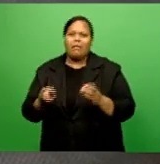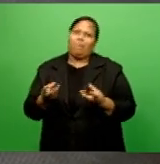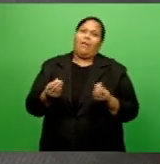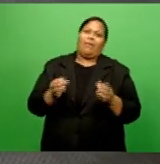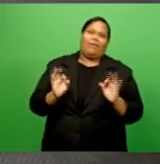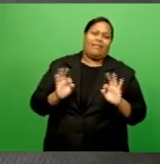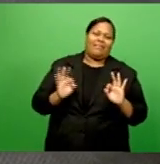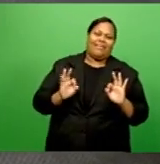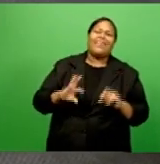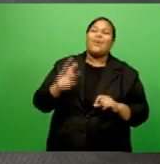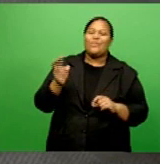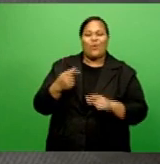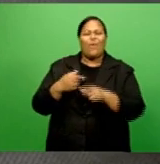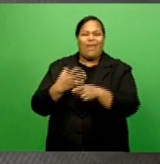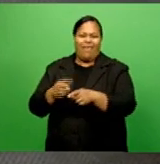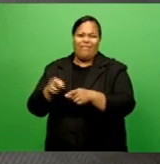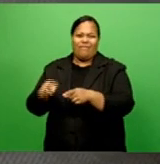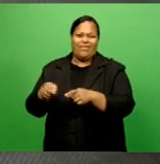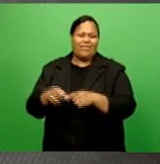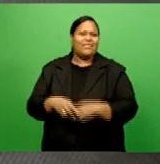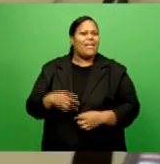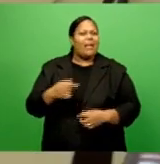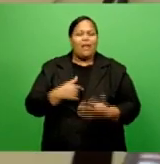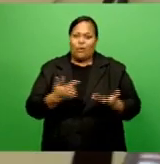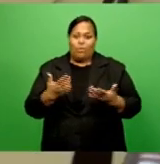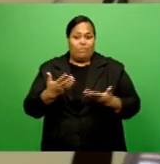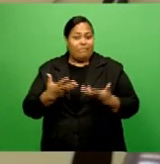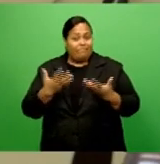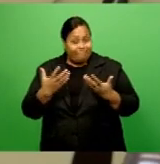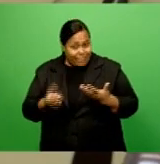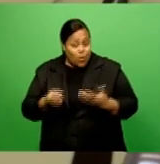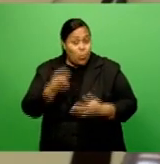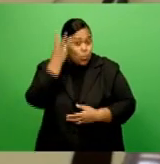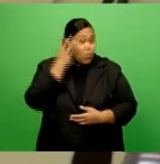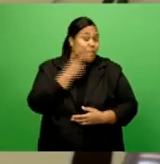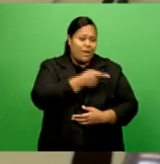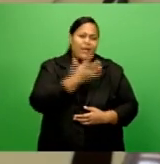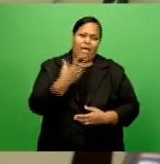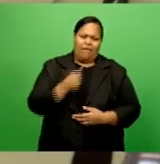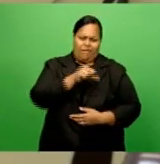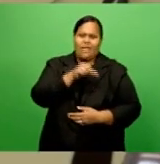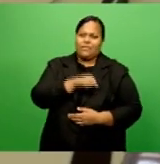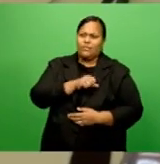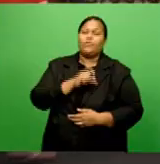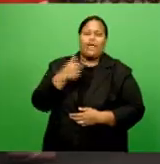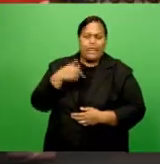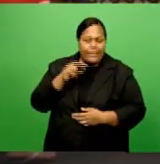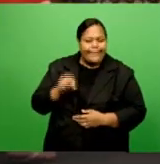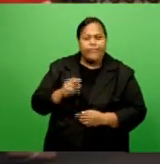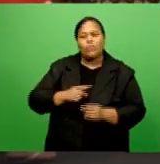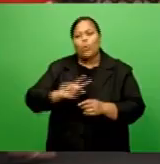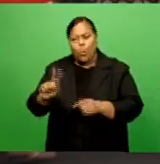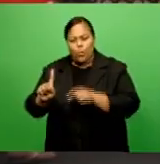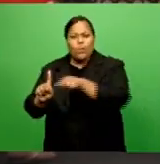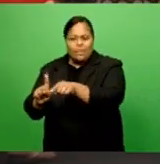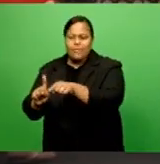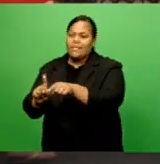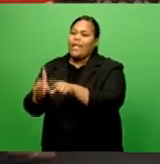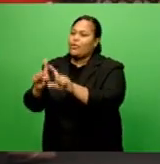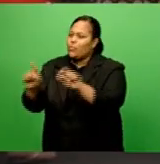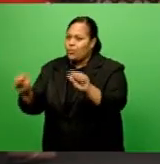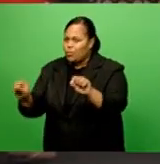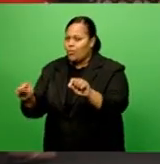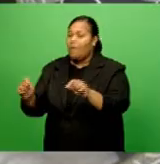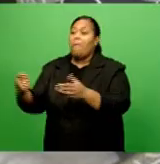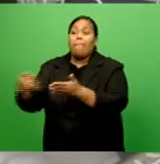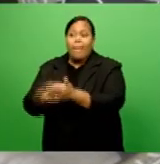have that. I go out and I need to get. If I don't do things and get money, I don't get paid, then